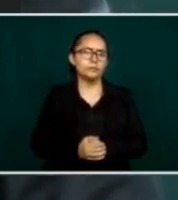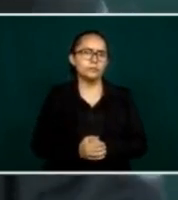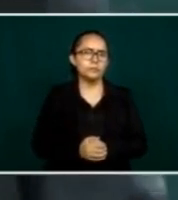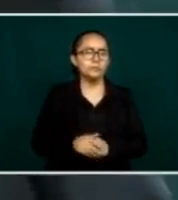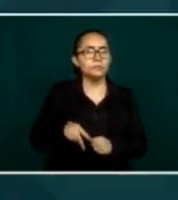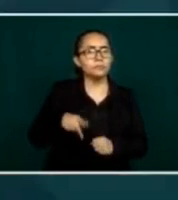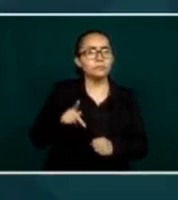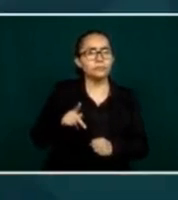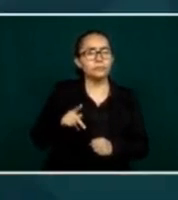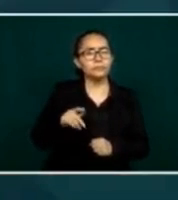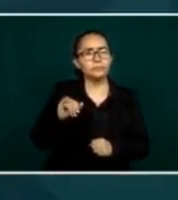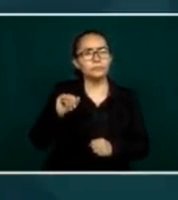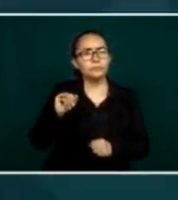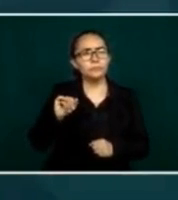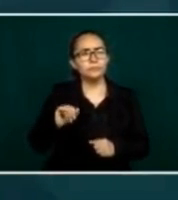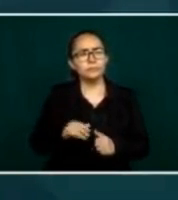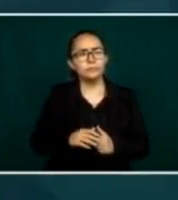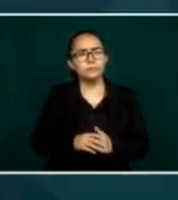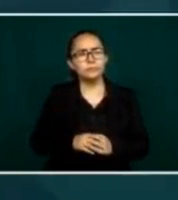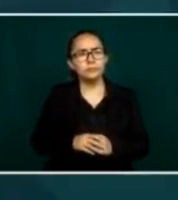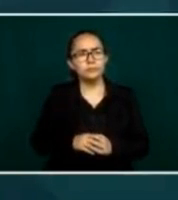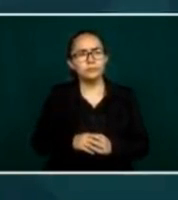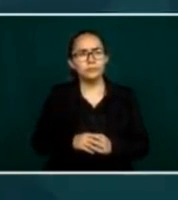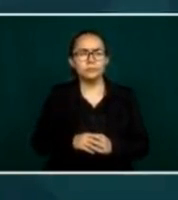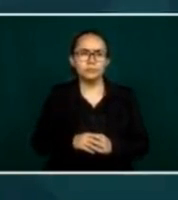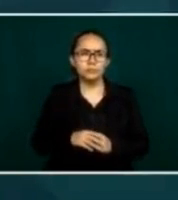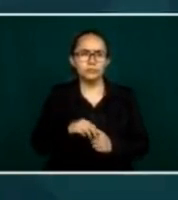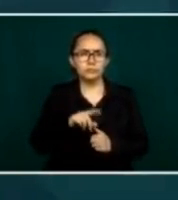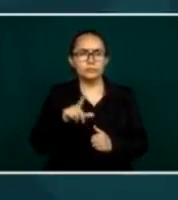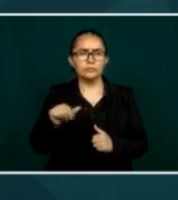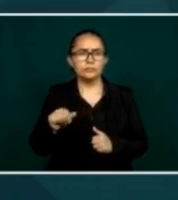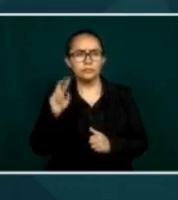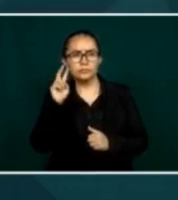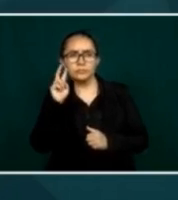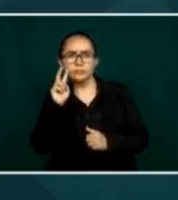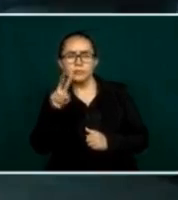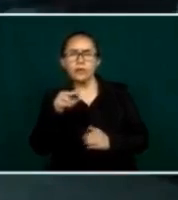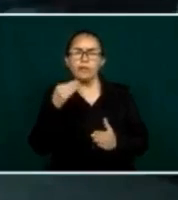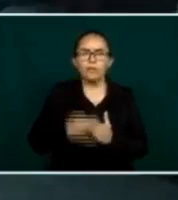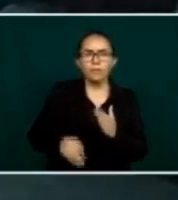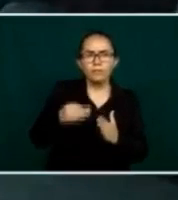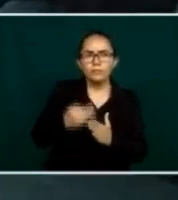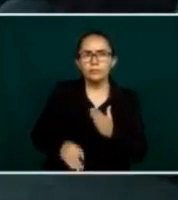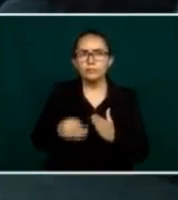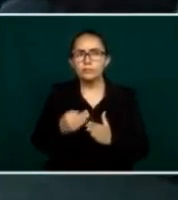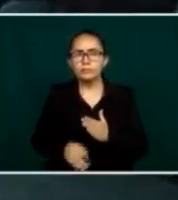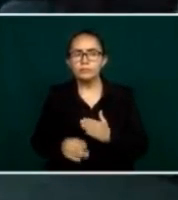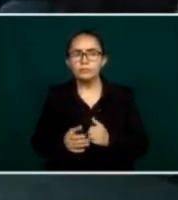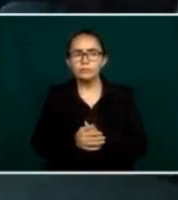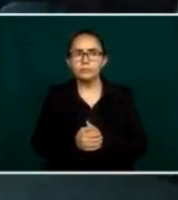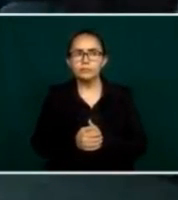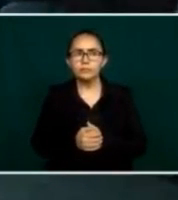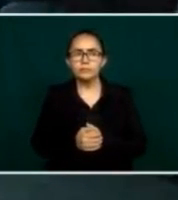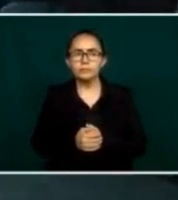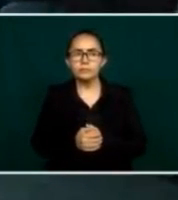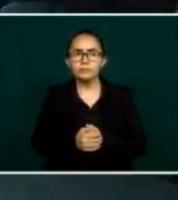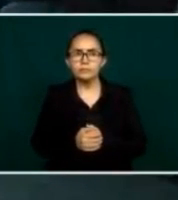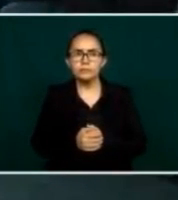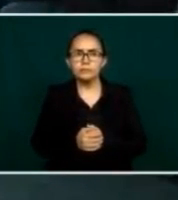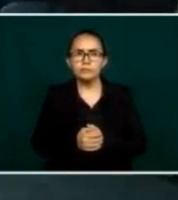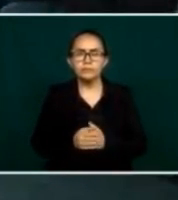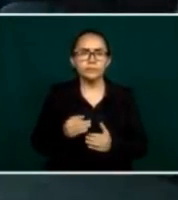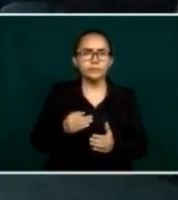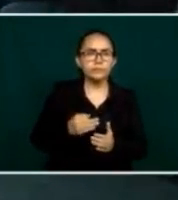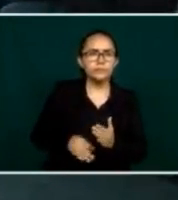road of a good direction. So we can see that it is